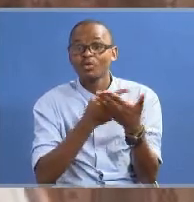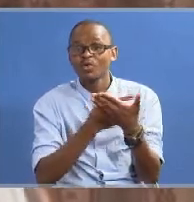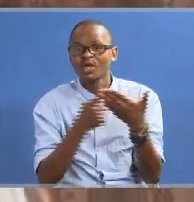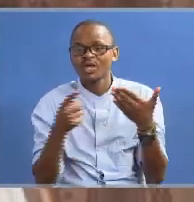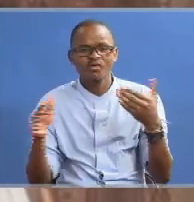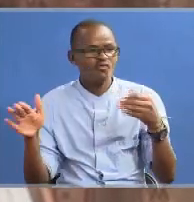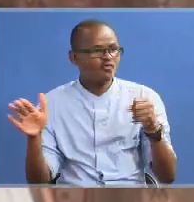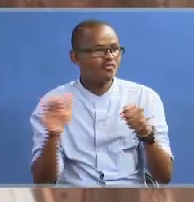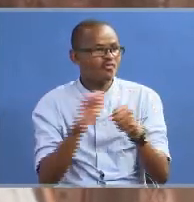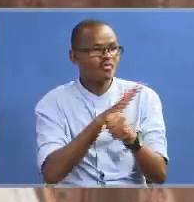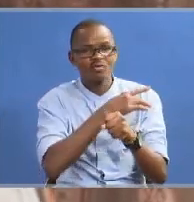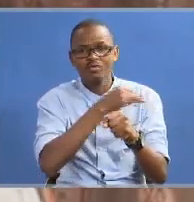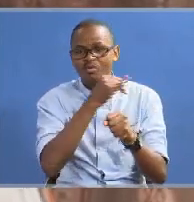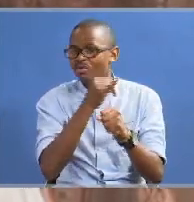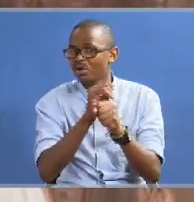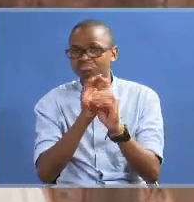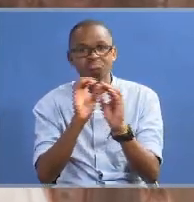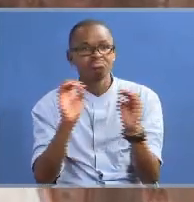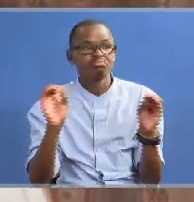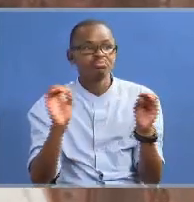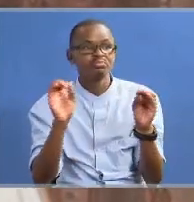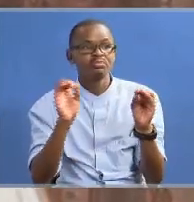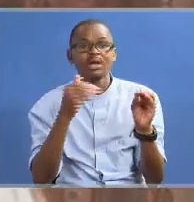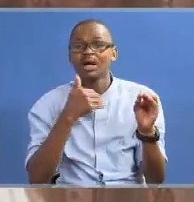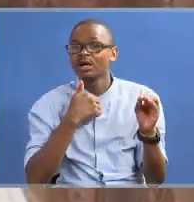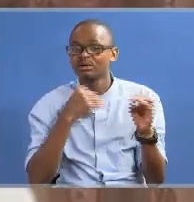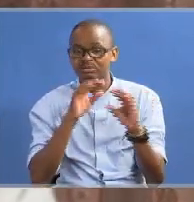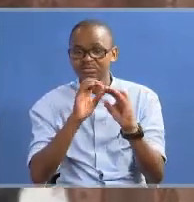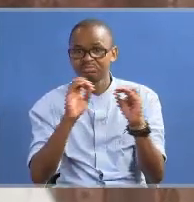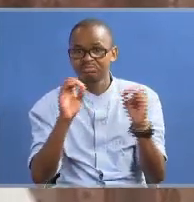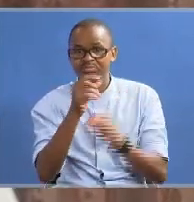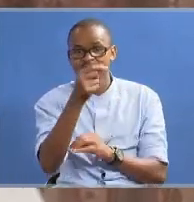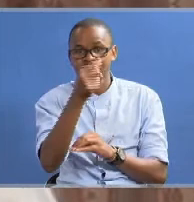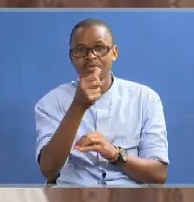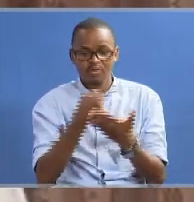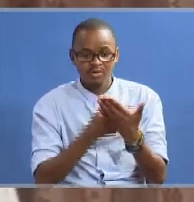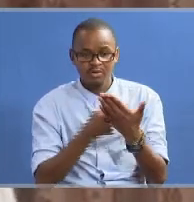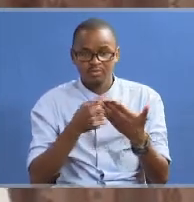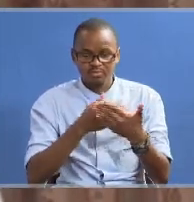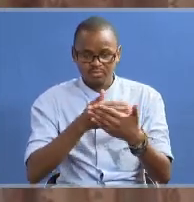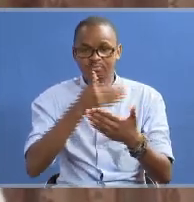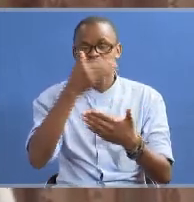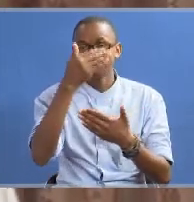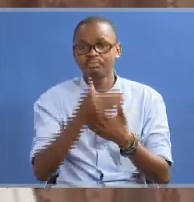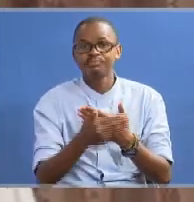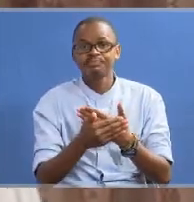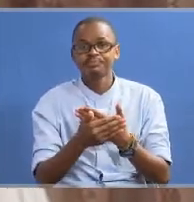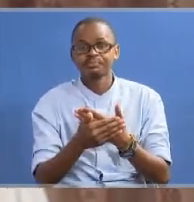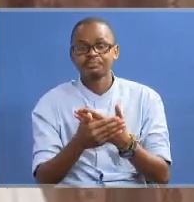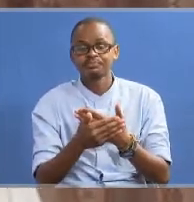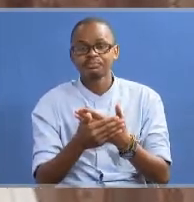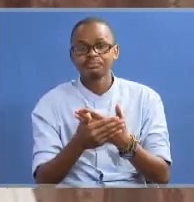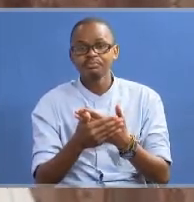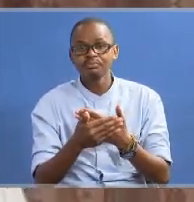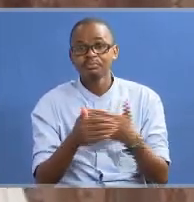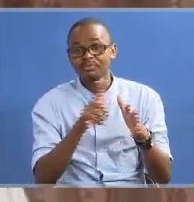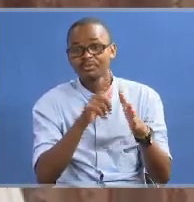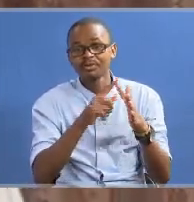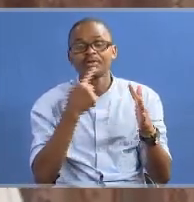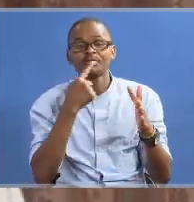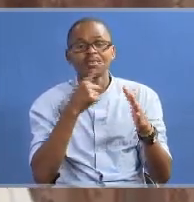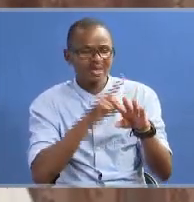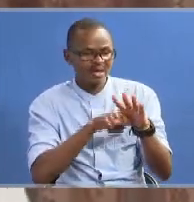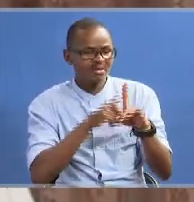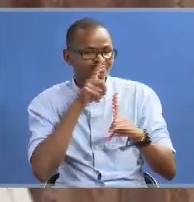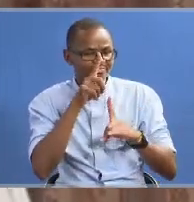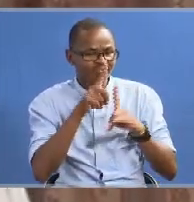nzima nimekuwa siendi kazini, kwa hivyo sina hela paka wiki ijayo. Basi akaniambia walipoongea